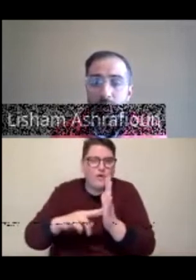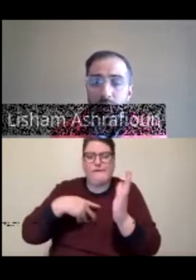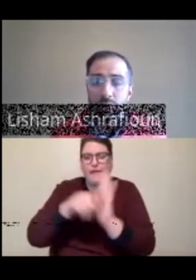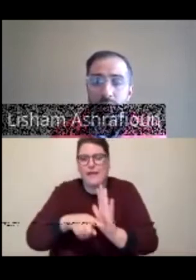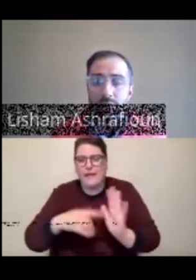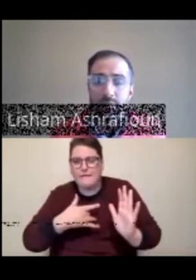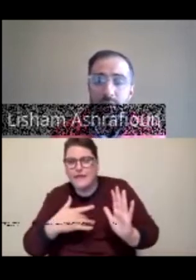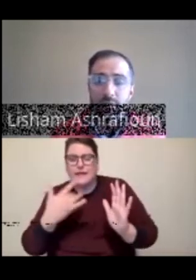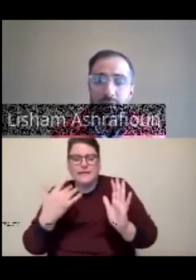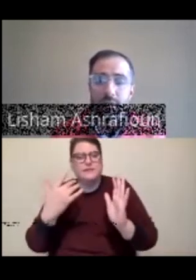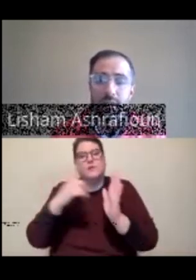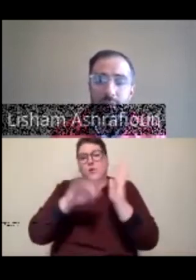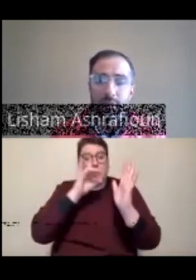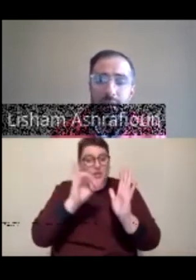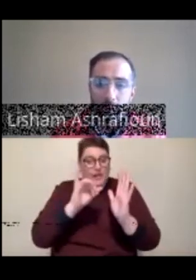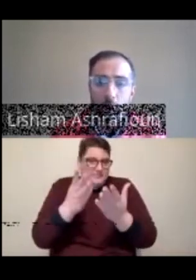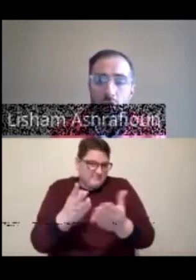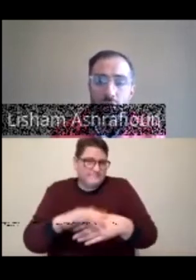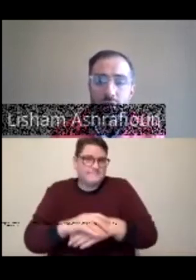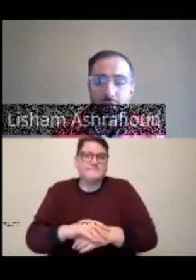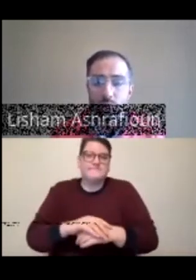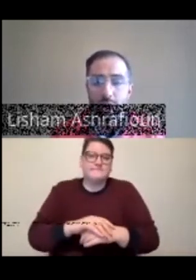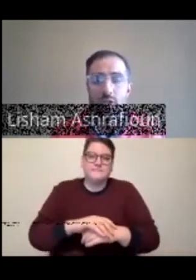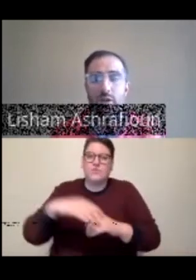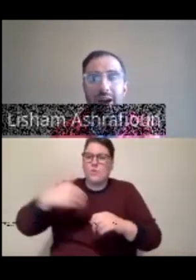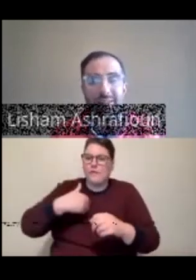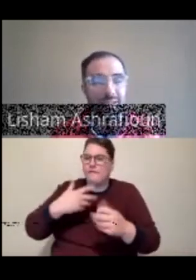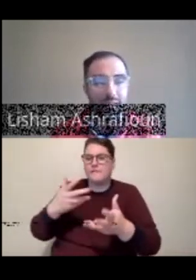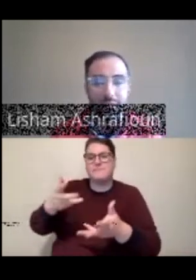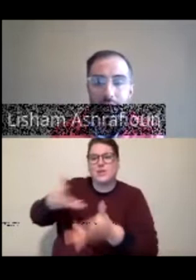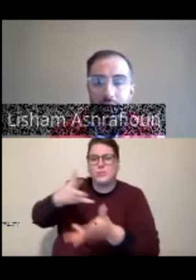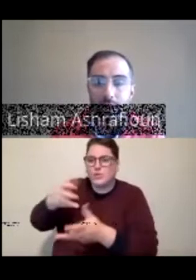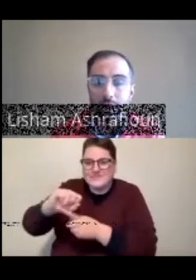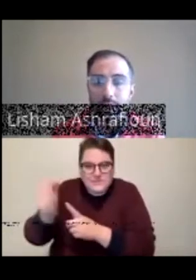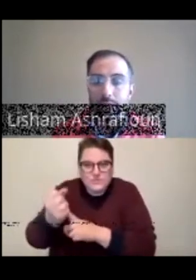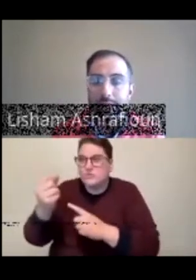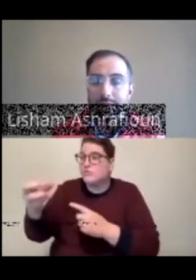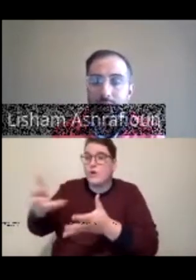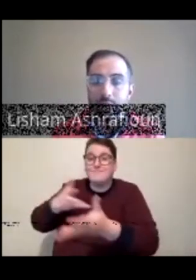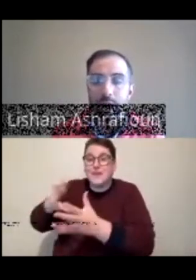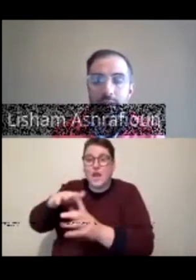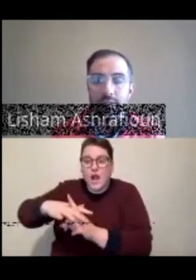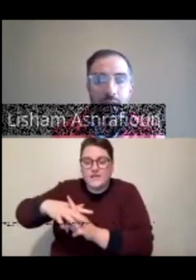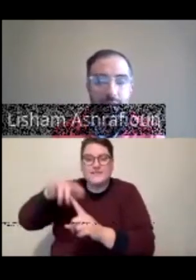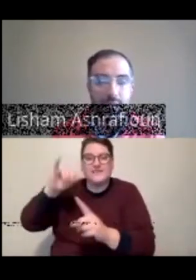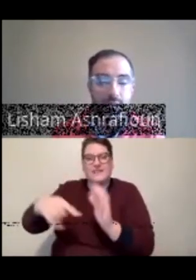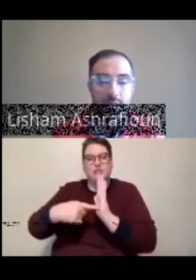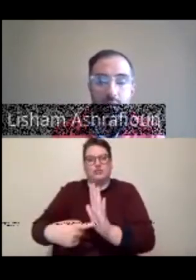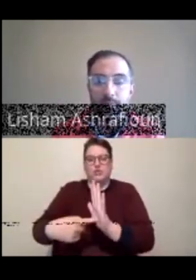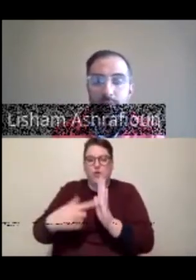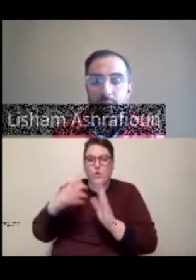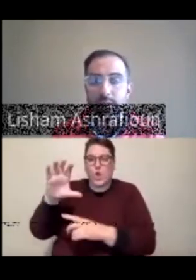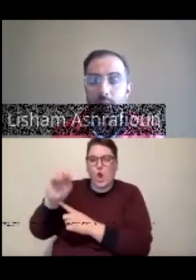So there's this like interpersonal situation or context that can elicit cognitive